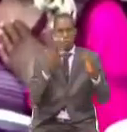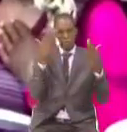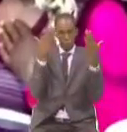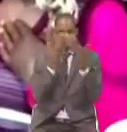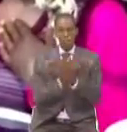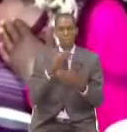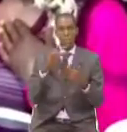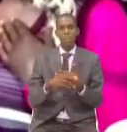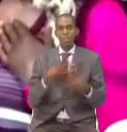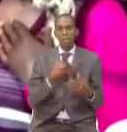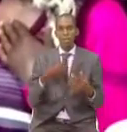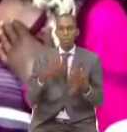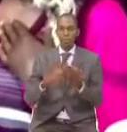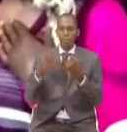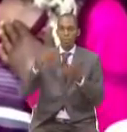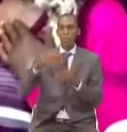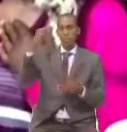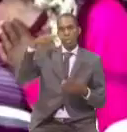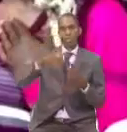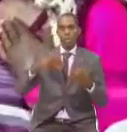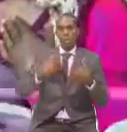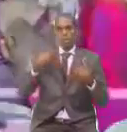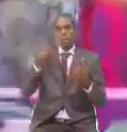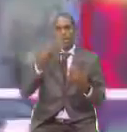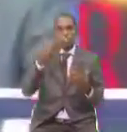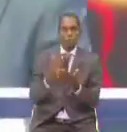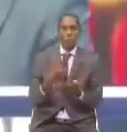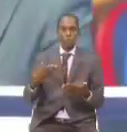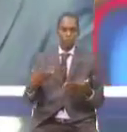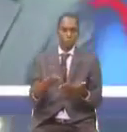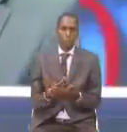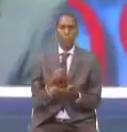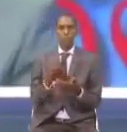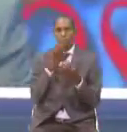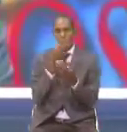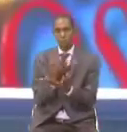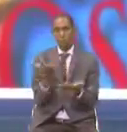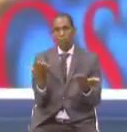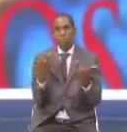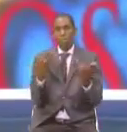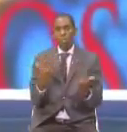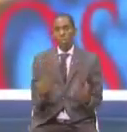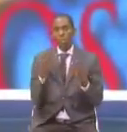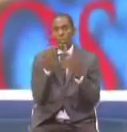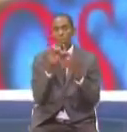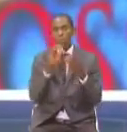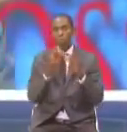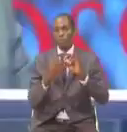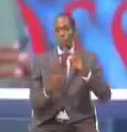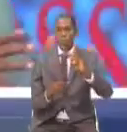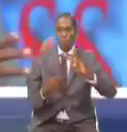the gospel, the good news experienced in your life. Let me come to number two now. Number